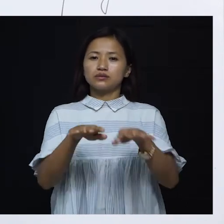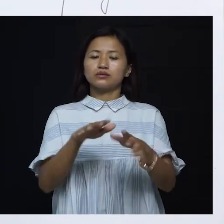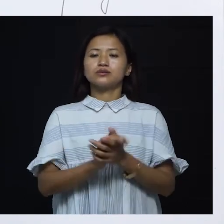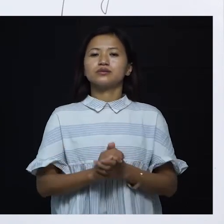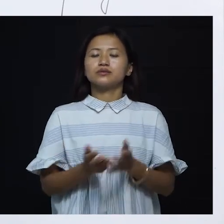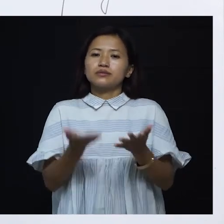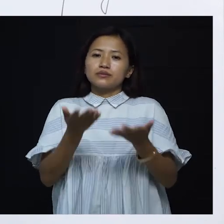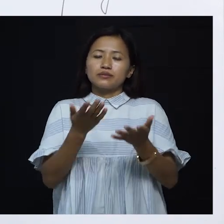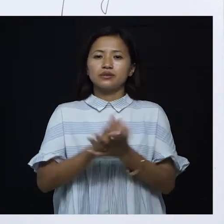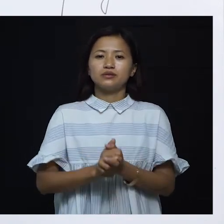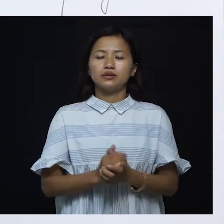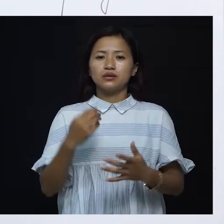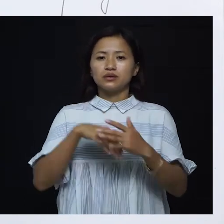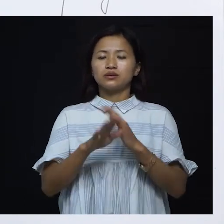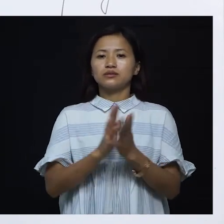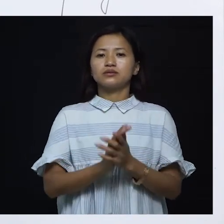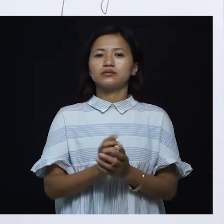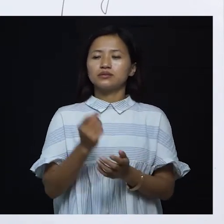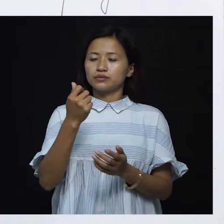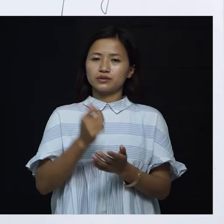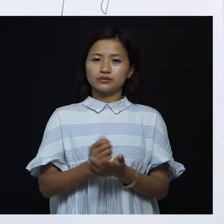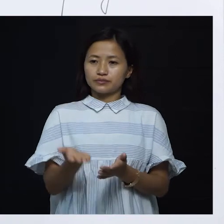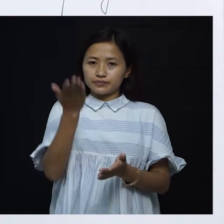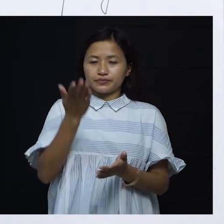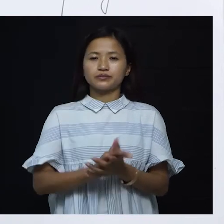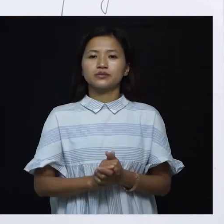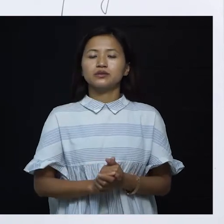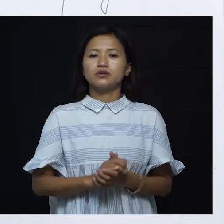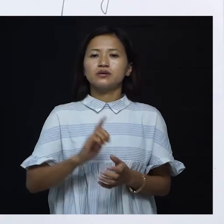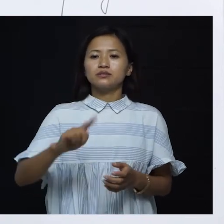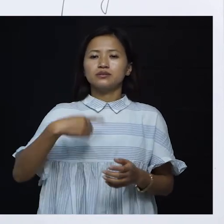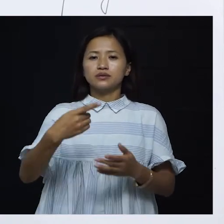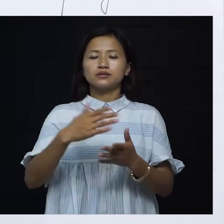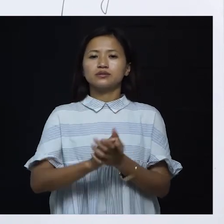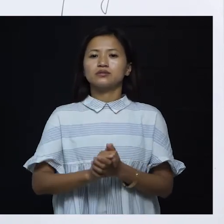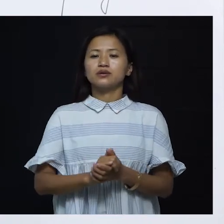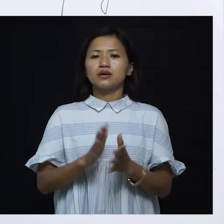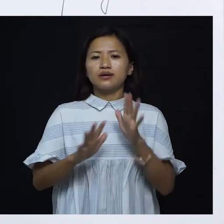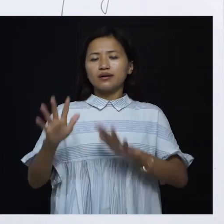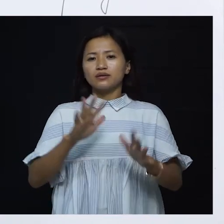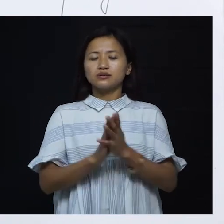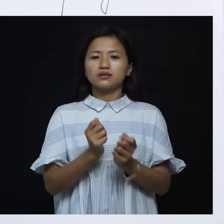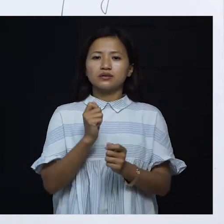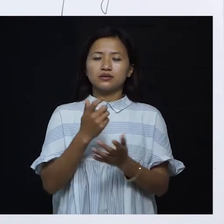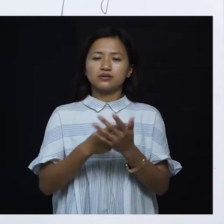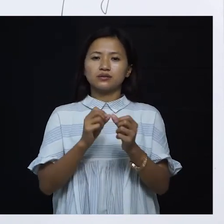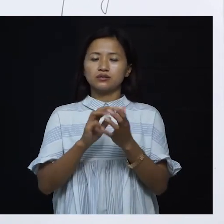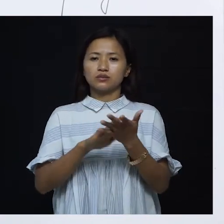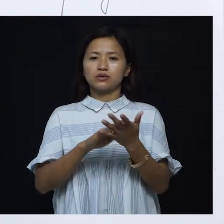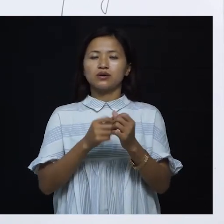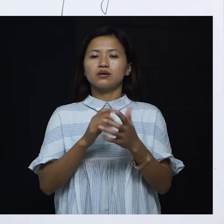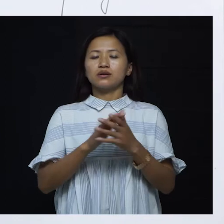creates a balance in the price rise, all right? The next is actions against hooders, smugglers, and